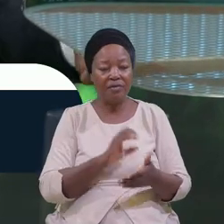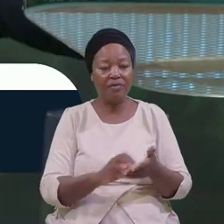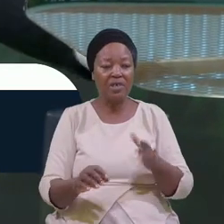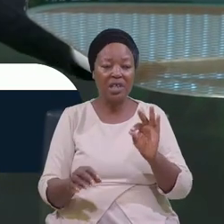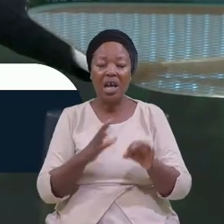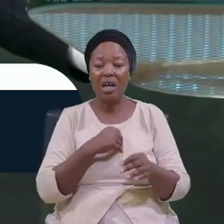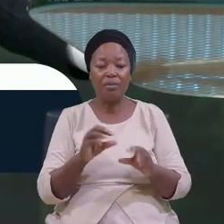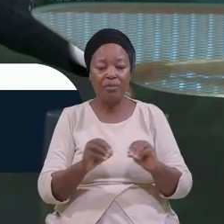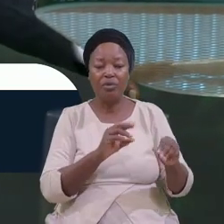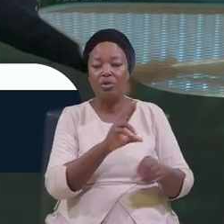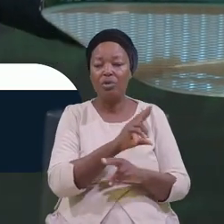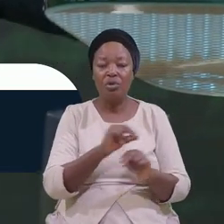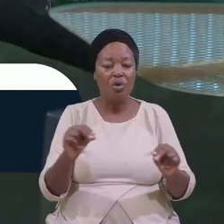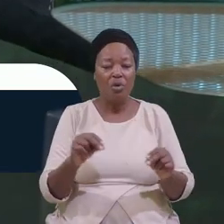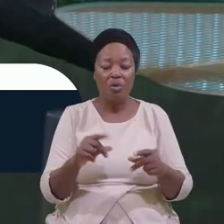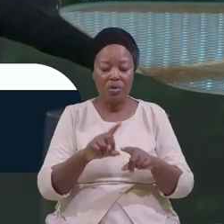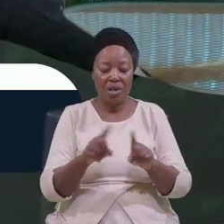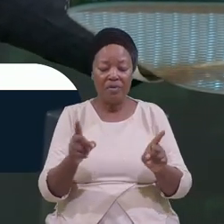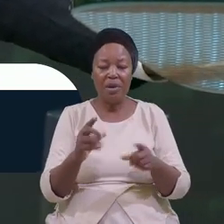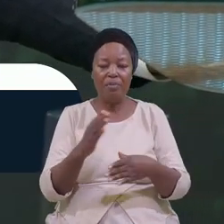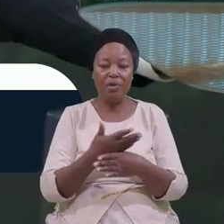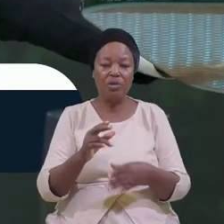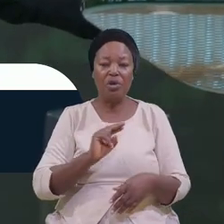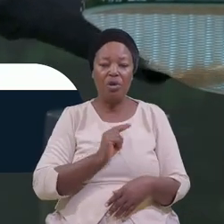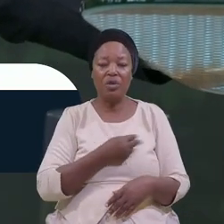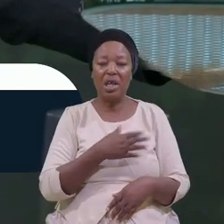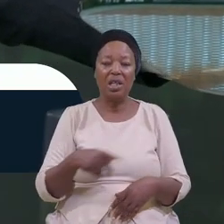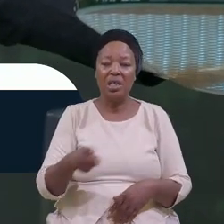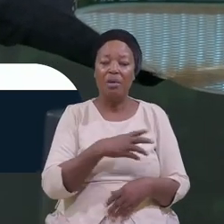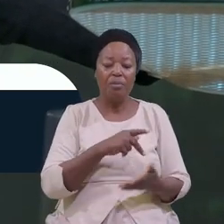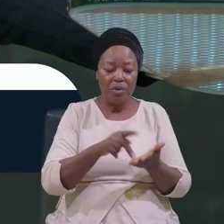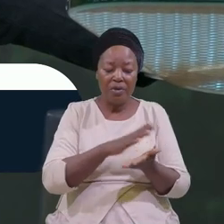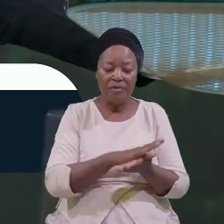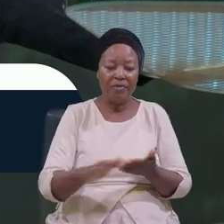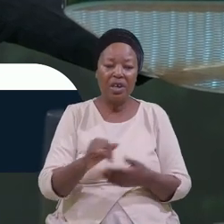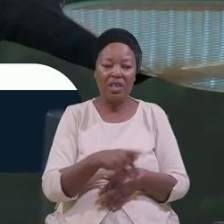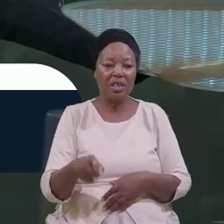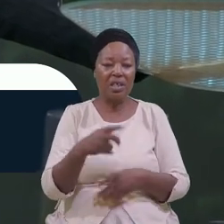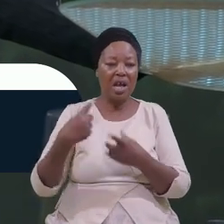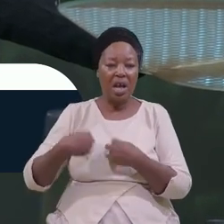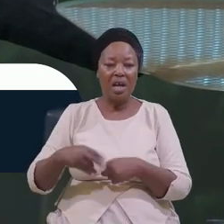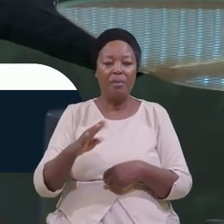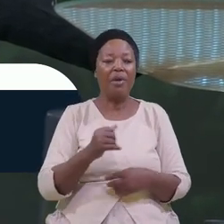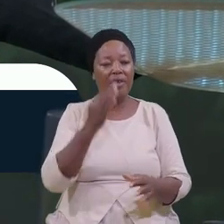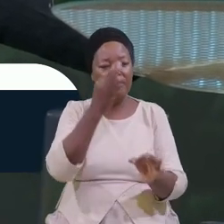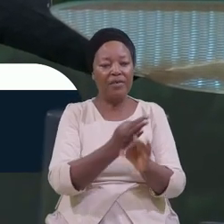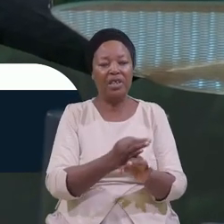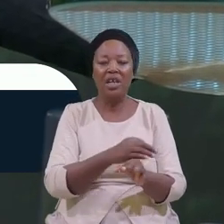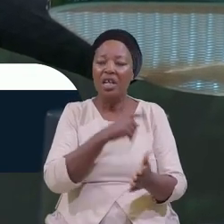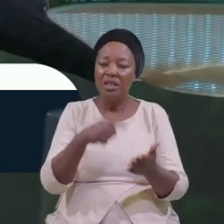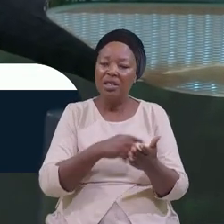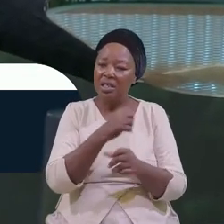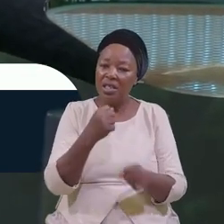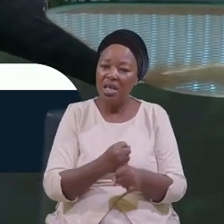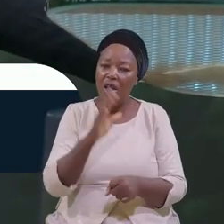and them, purifying their hearts by faith. This year, your